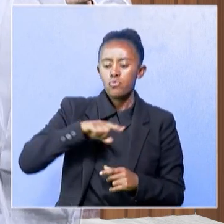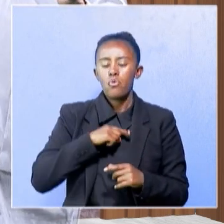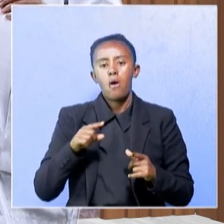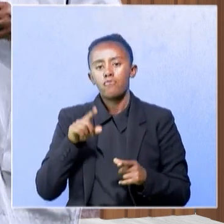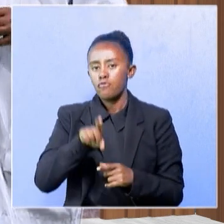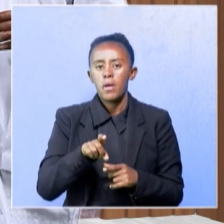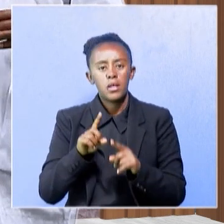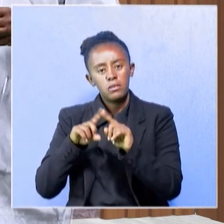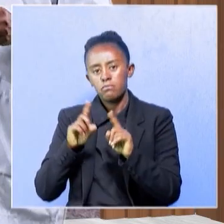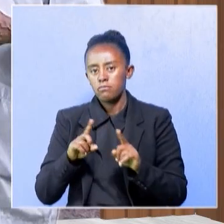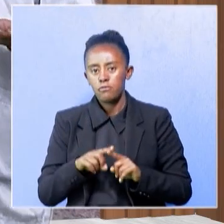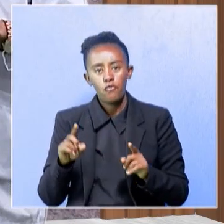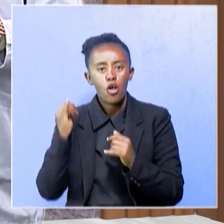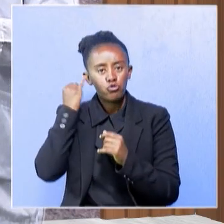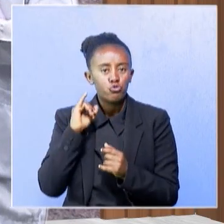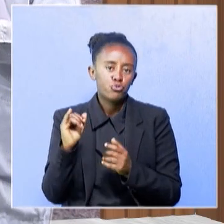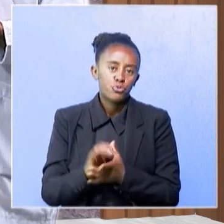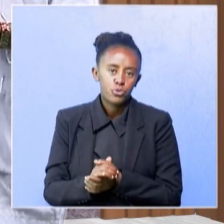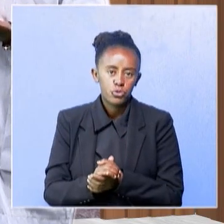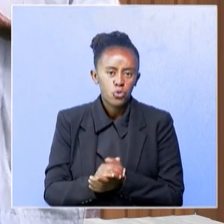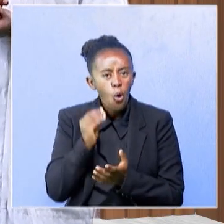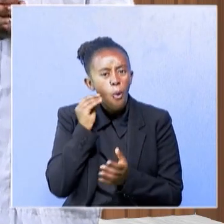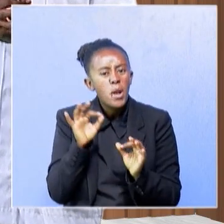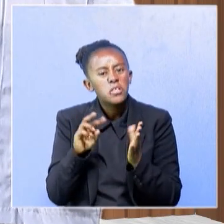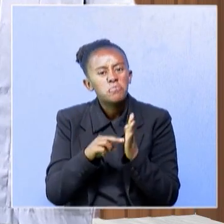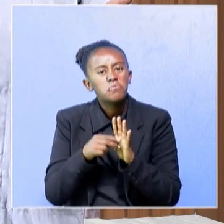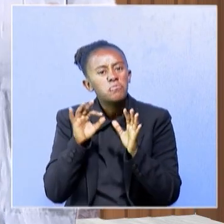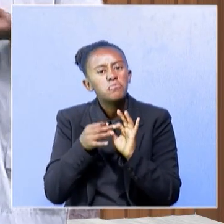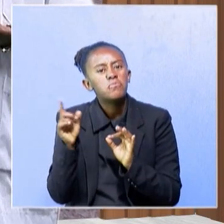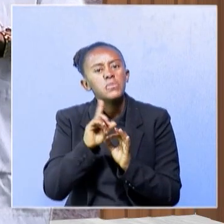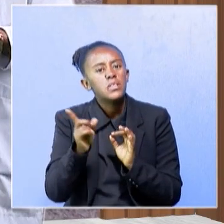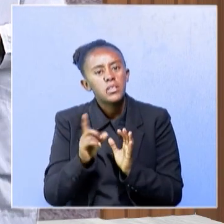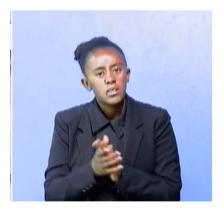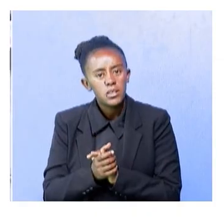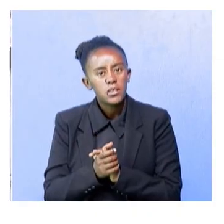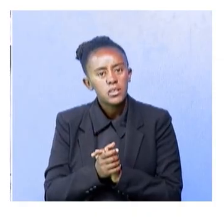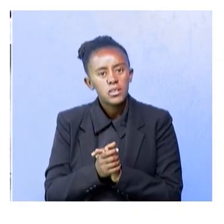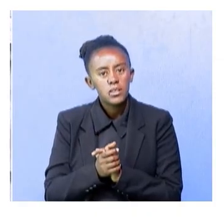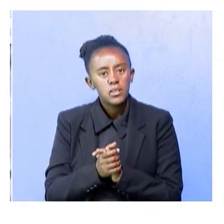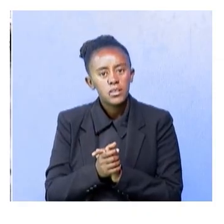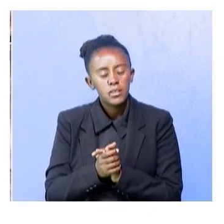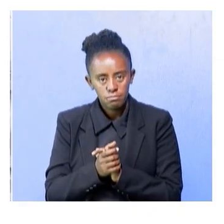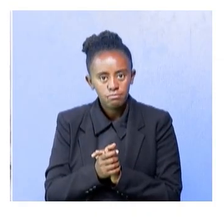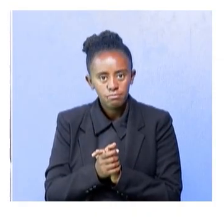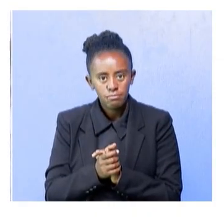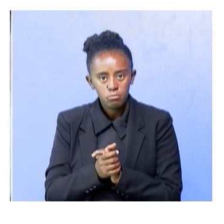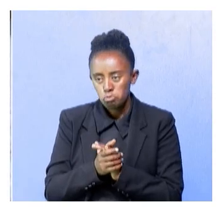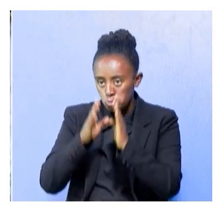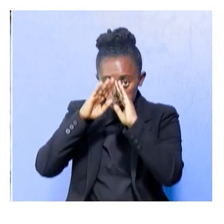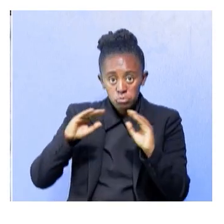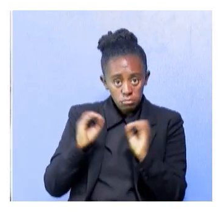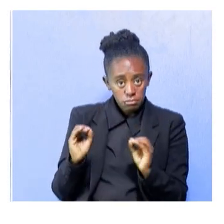different issues. Let's go into homeless. What do you mean by that, homeless? Homeless. Homeless. Someone who doesn't